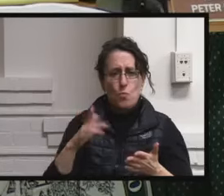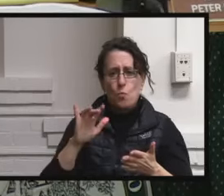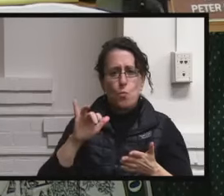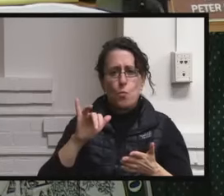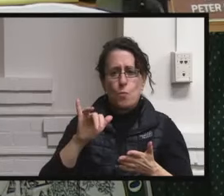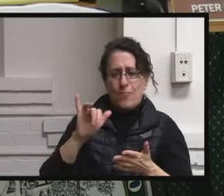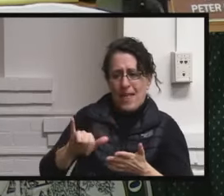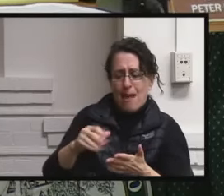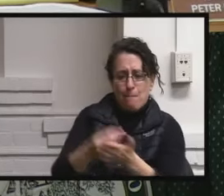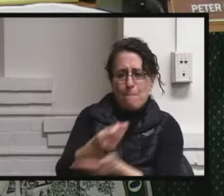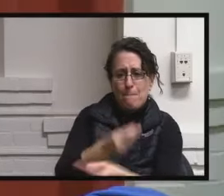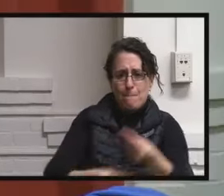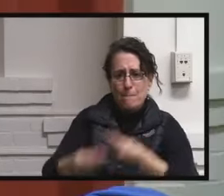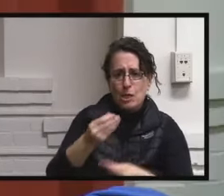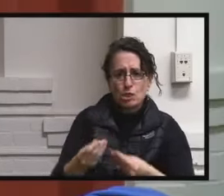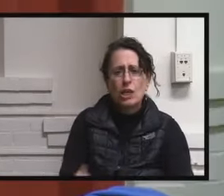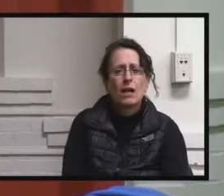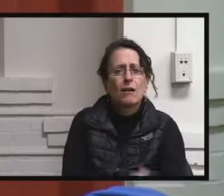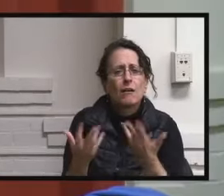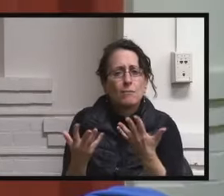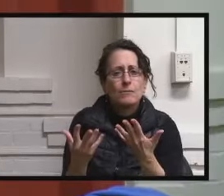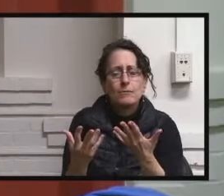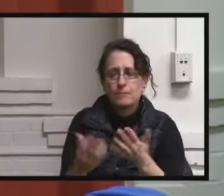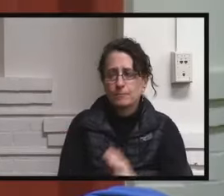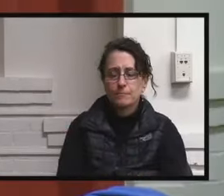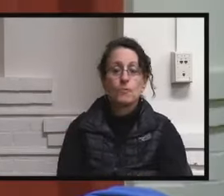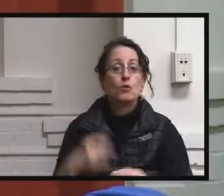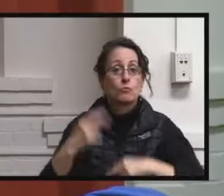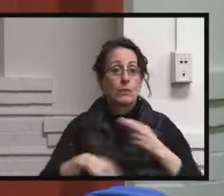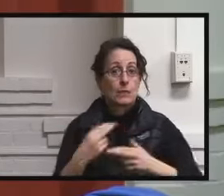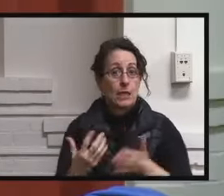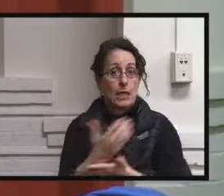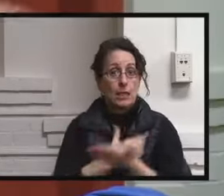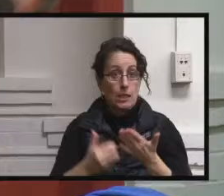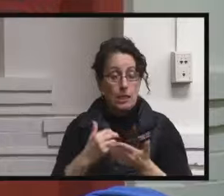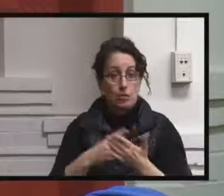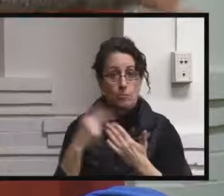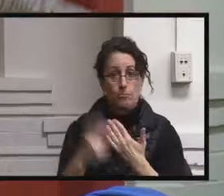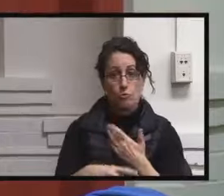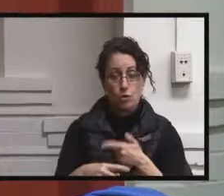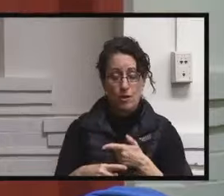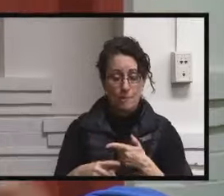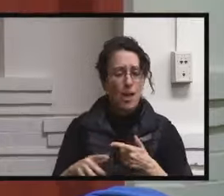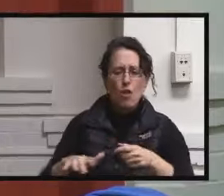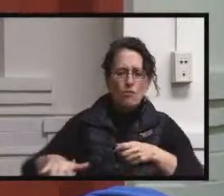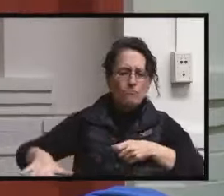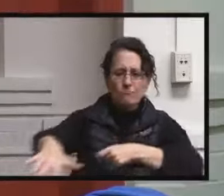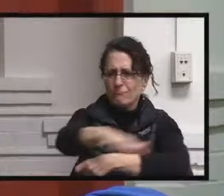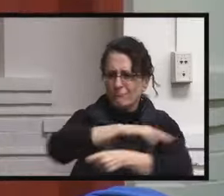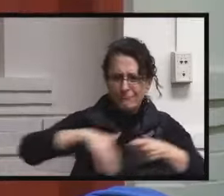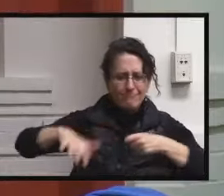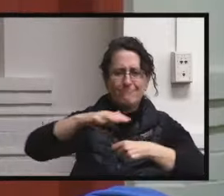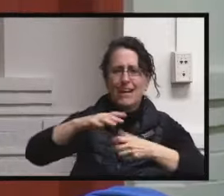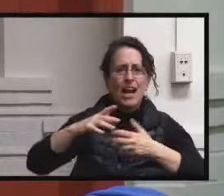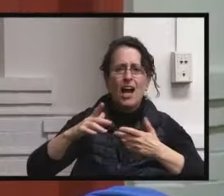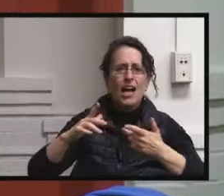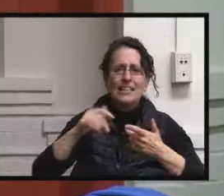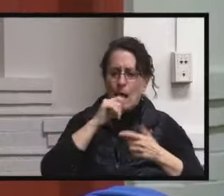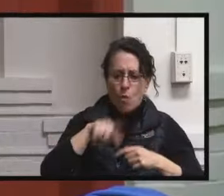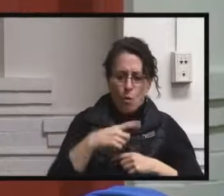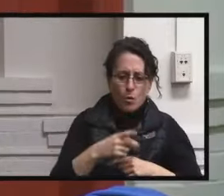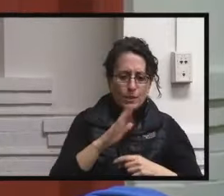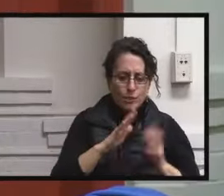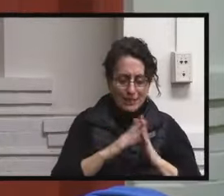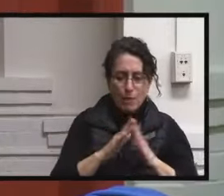Okay, the recycling collection program collects recyclables from the entire district, including at your